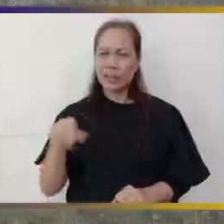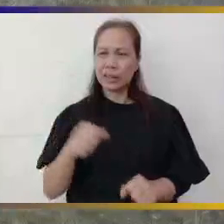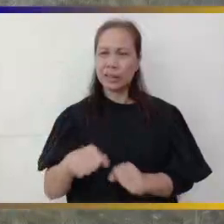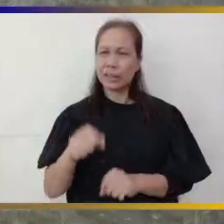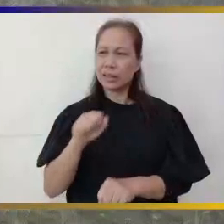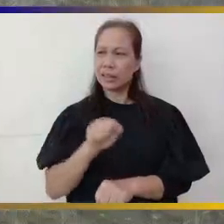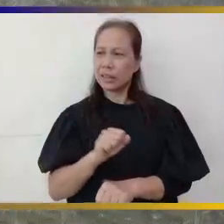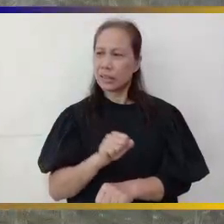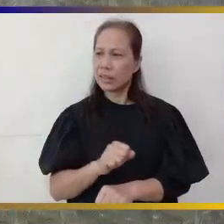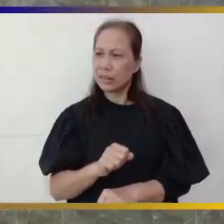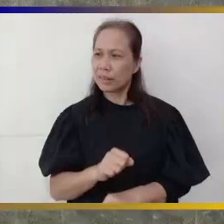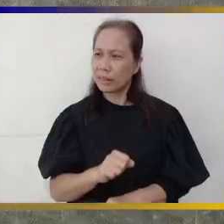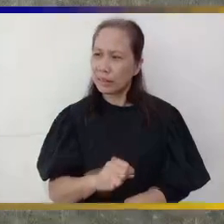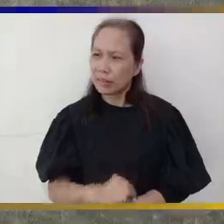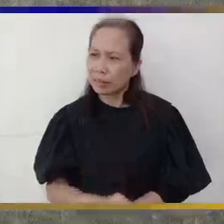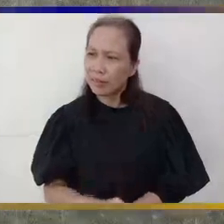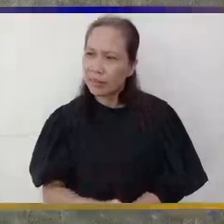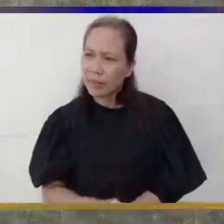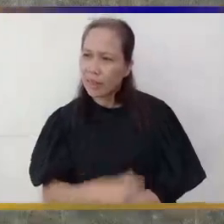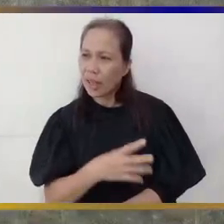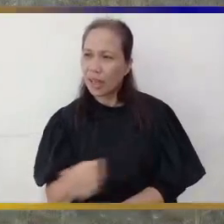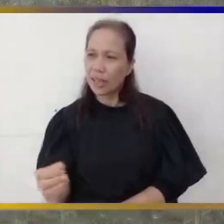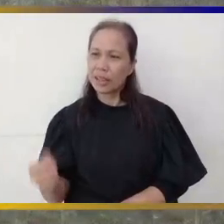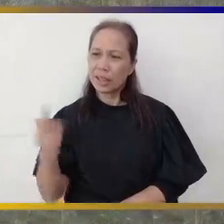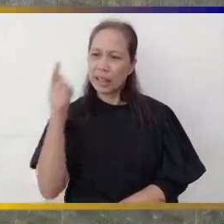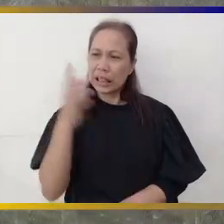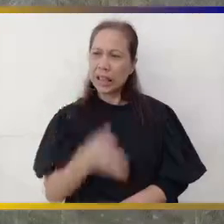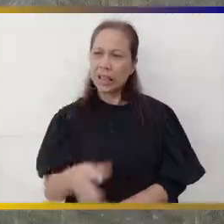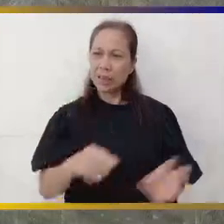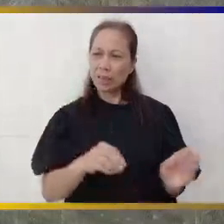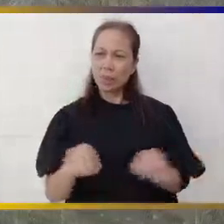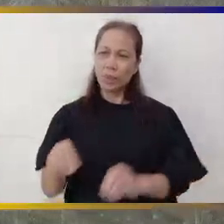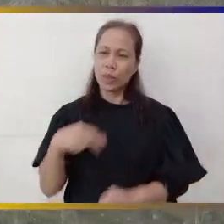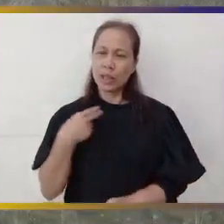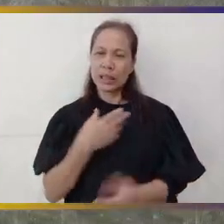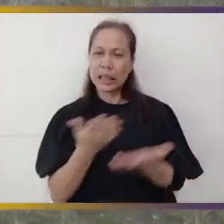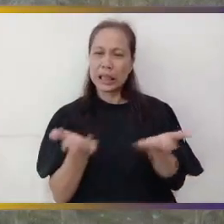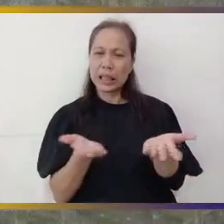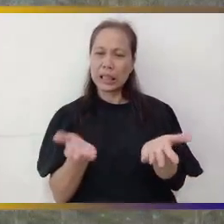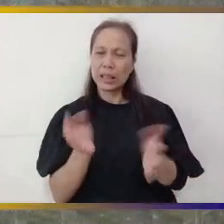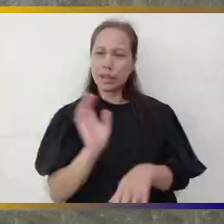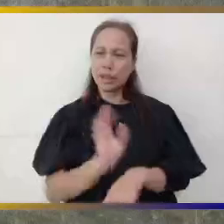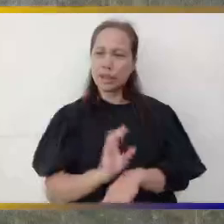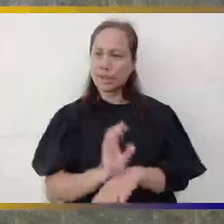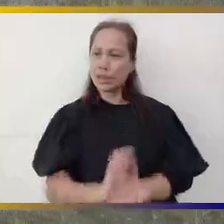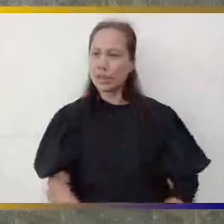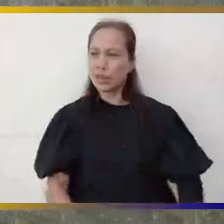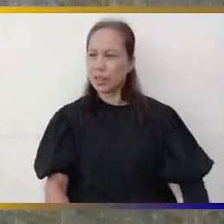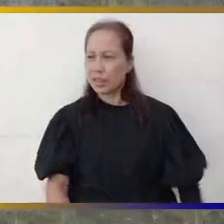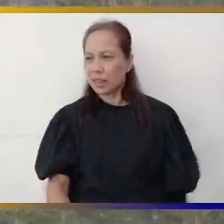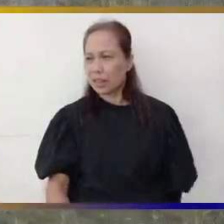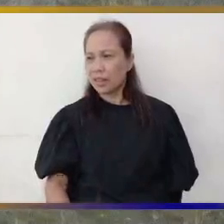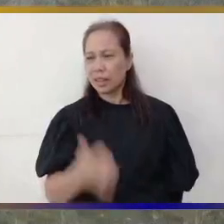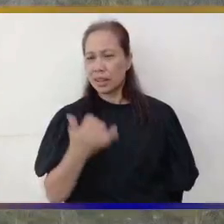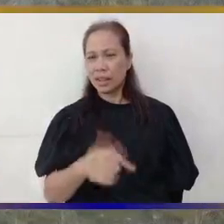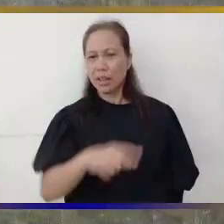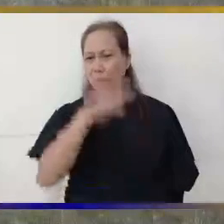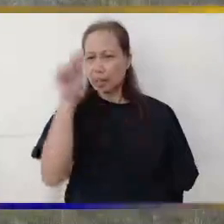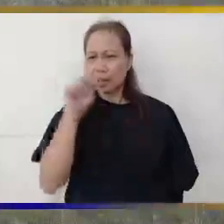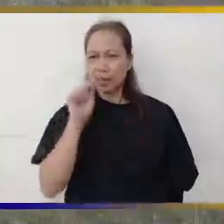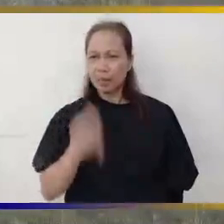ngayon nilagay pa tayo ng panginoon simbahan na katulad nito All right now my question is